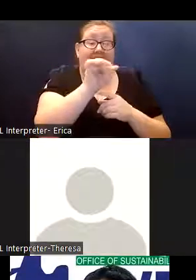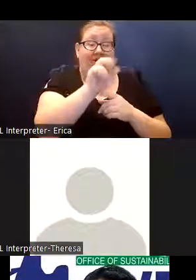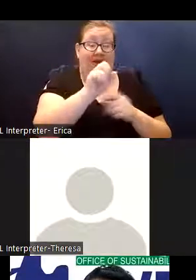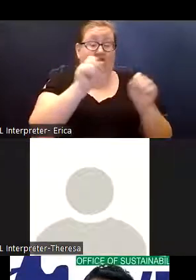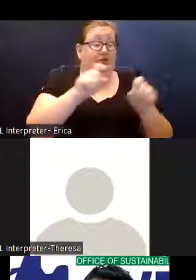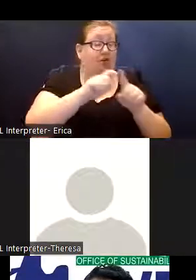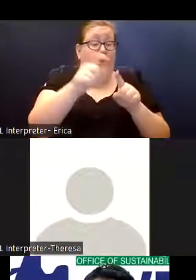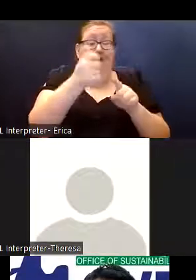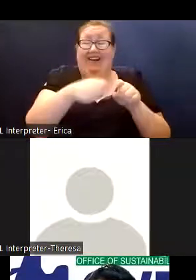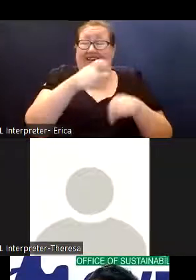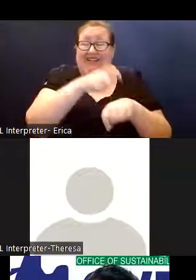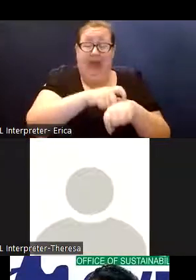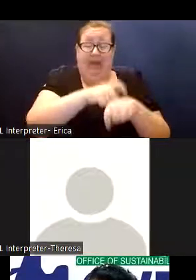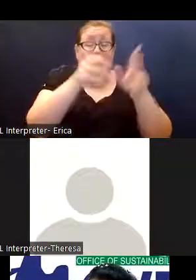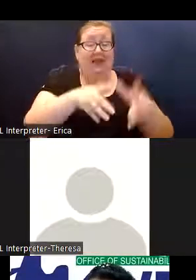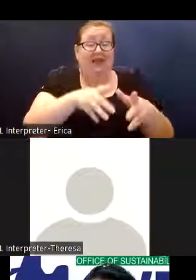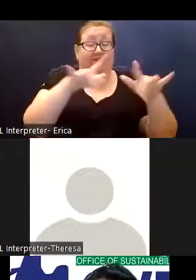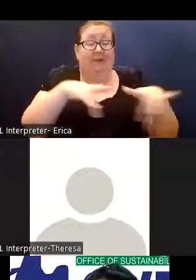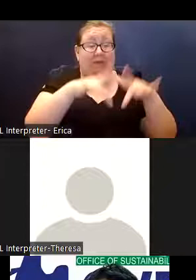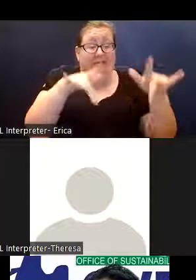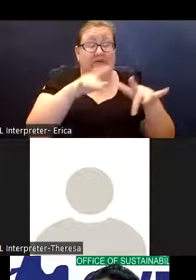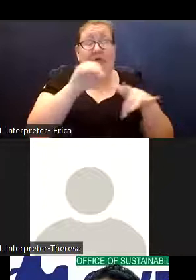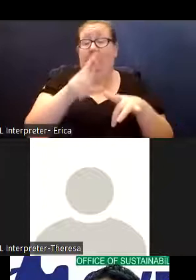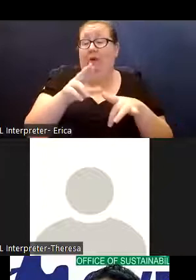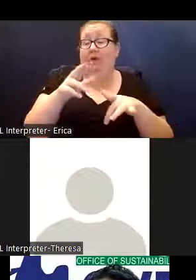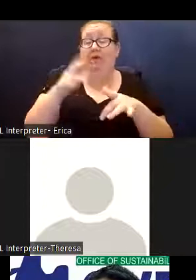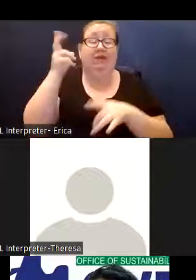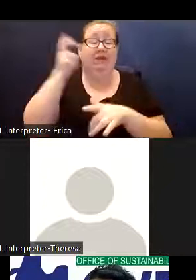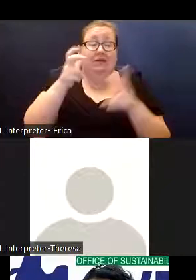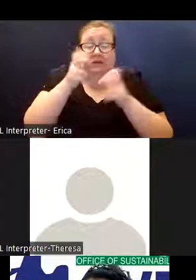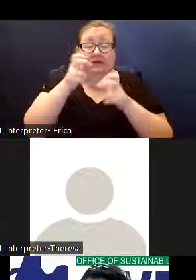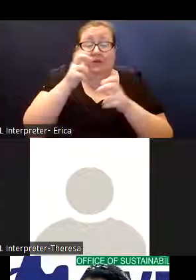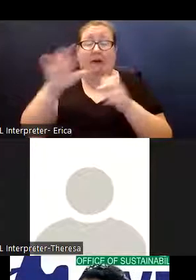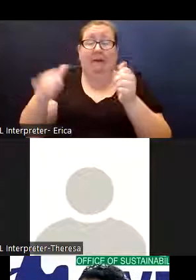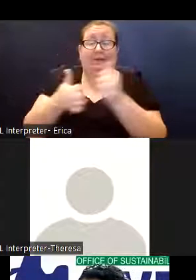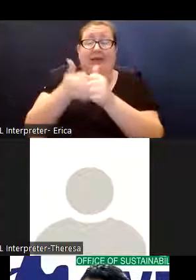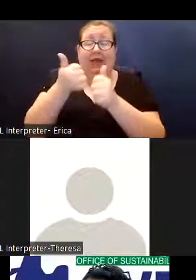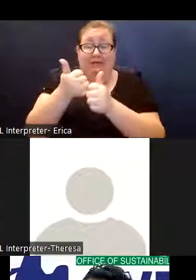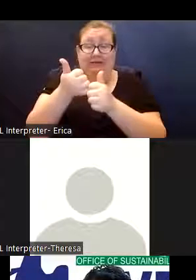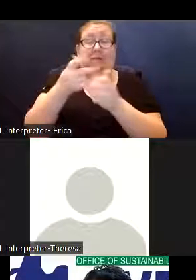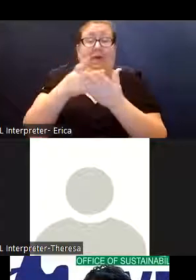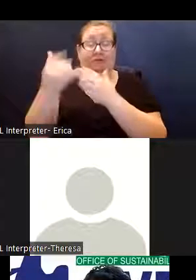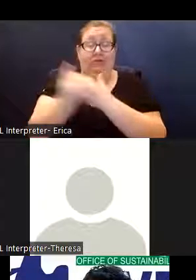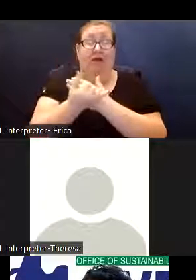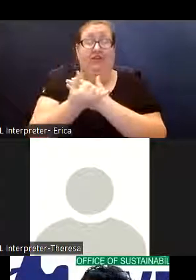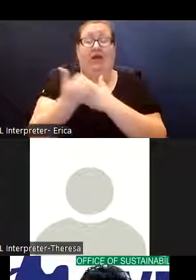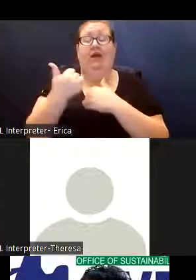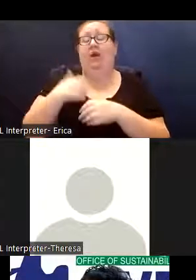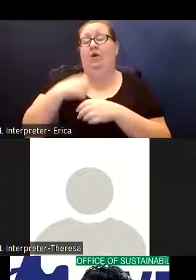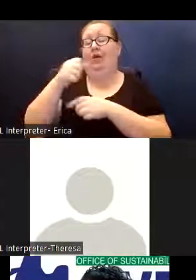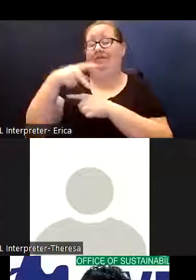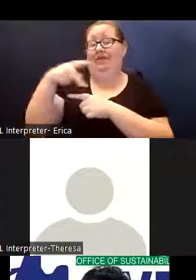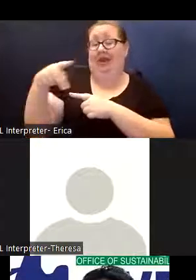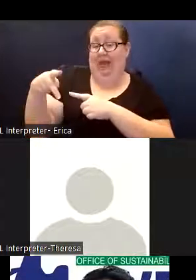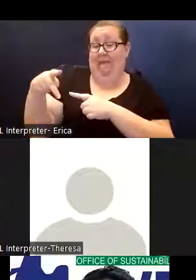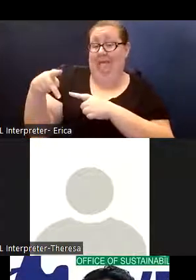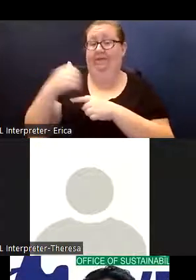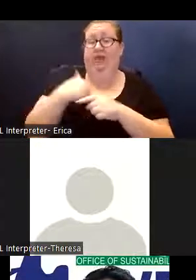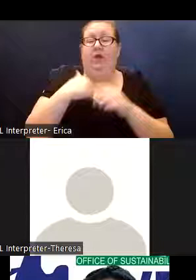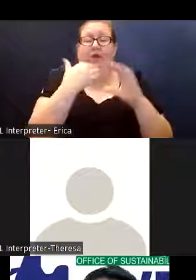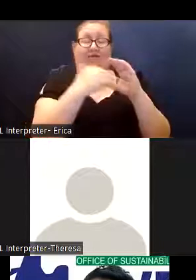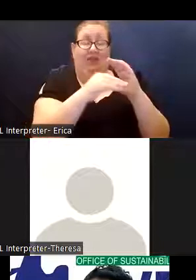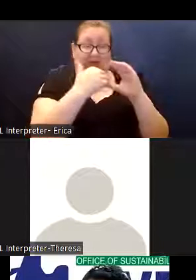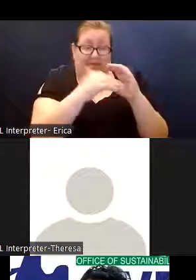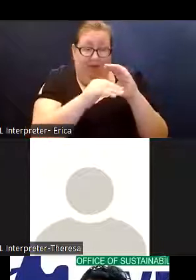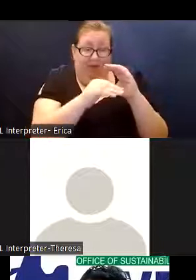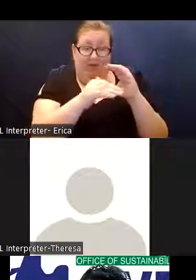voice message or listen to updates about the project in our priority languages. We've got an app, we've got emails, and we've